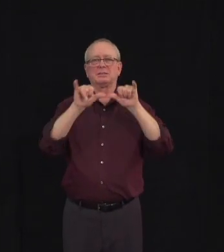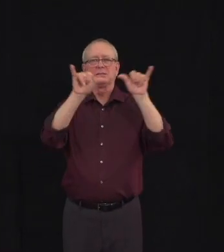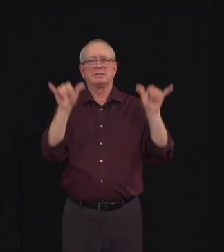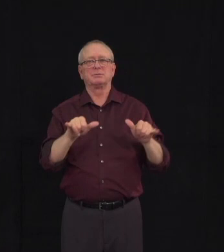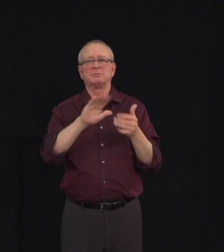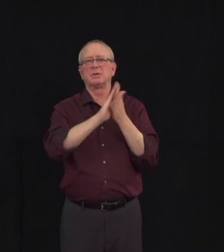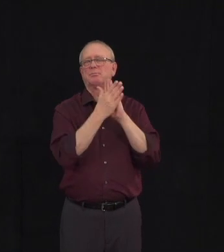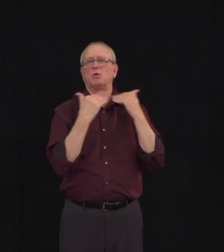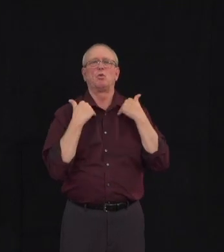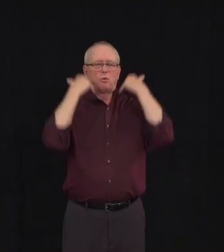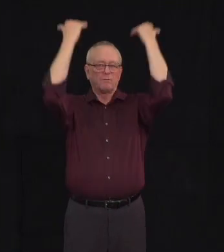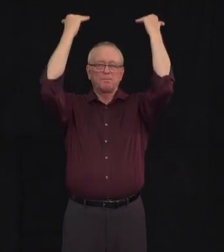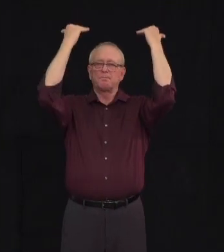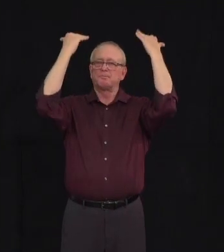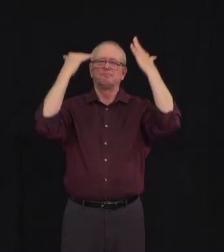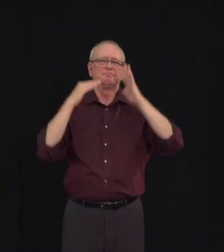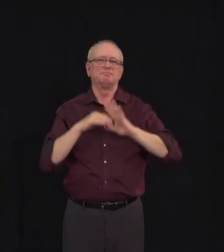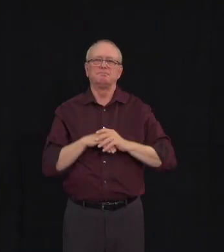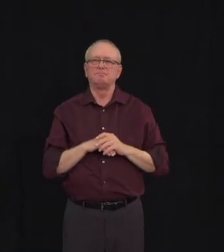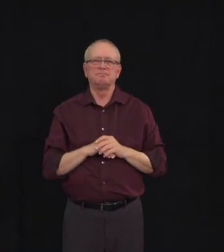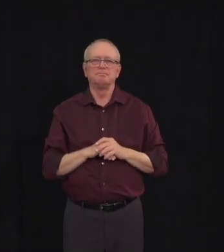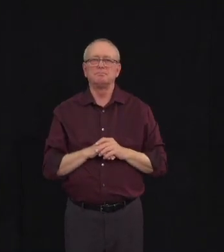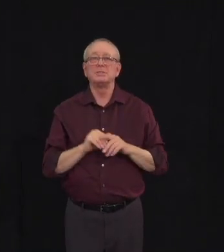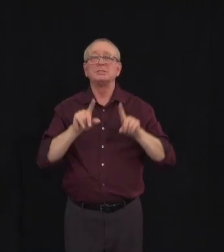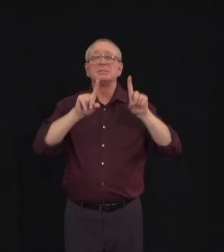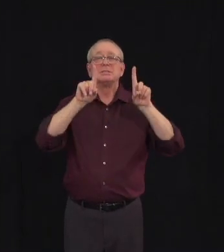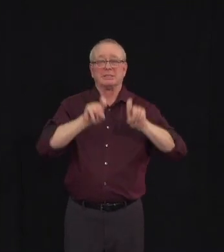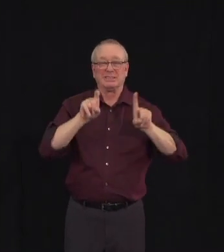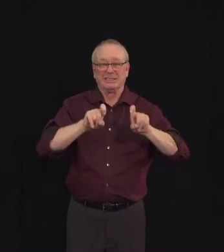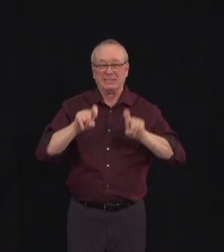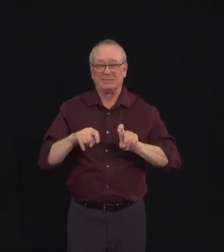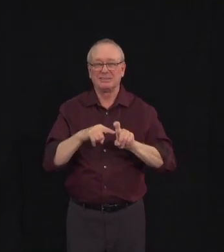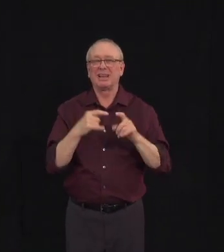widely available, including testing those in settings